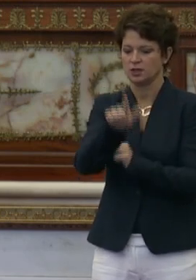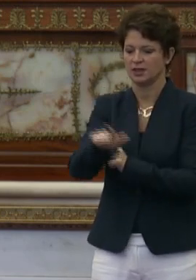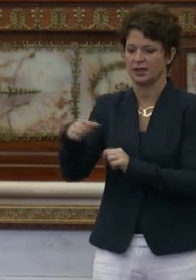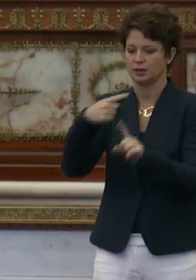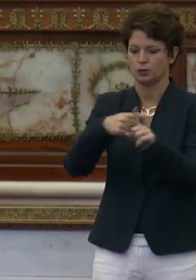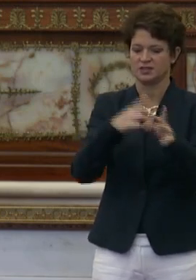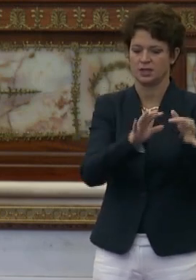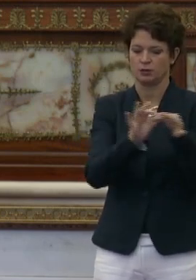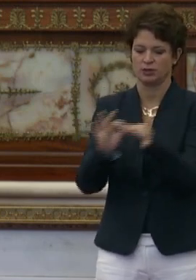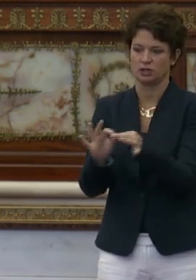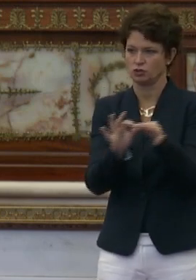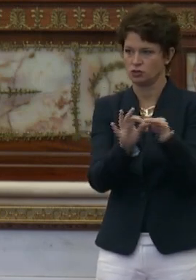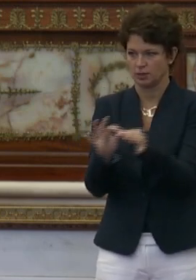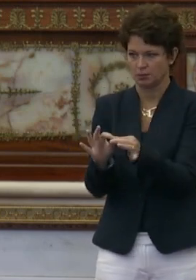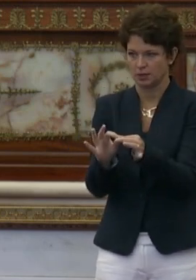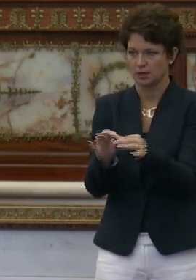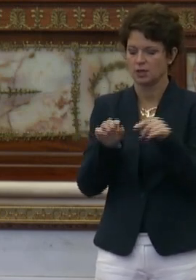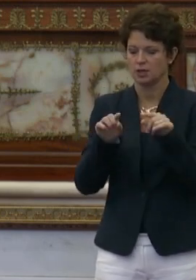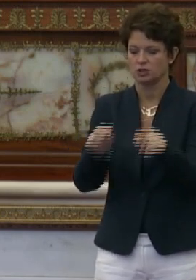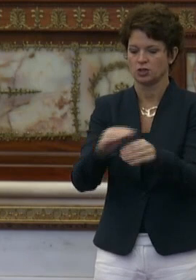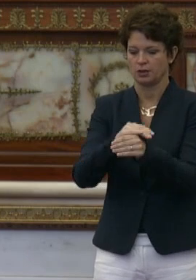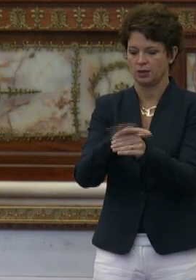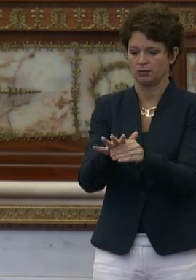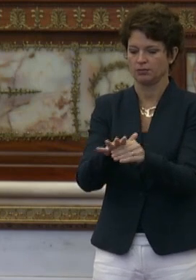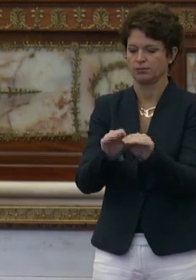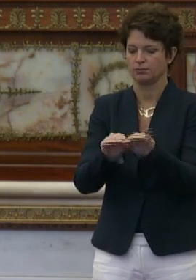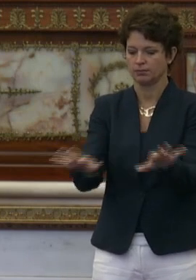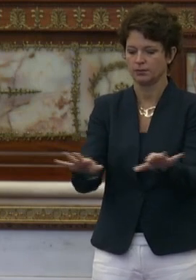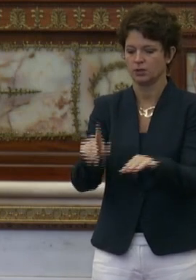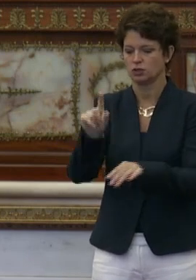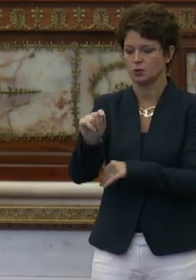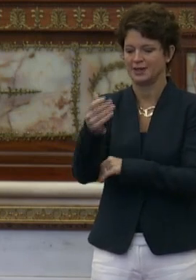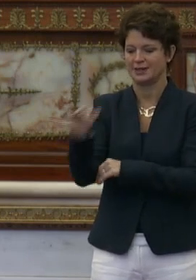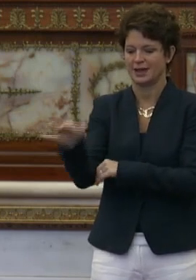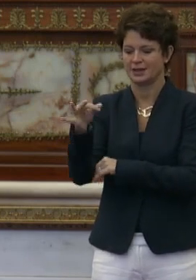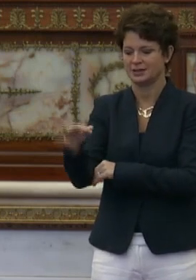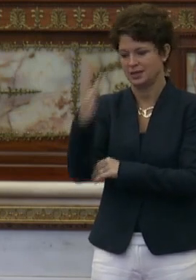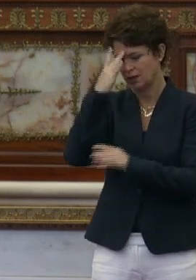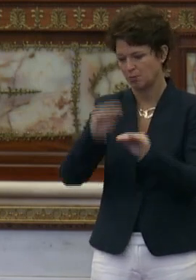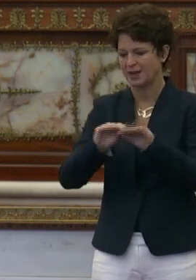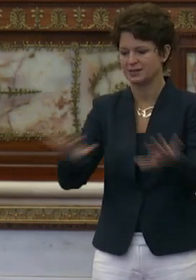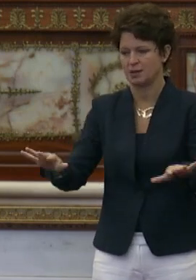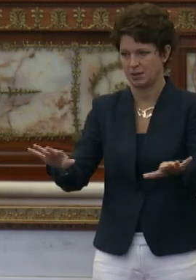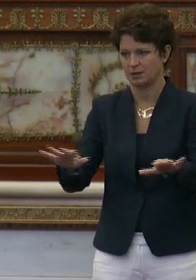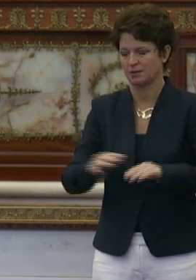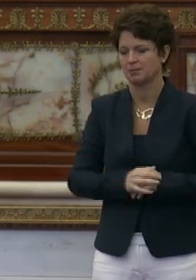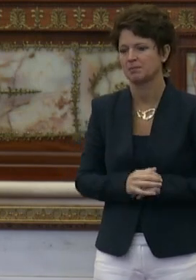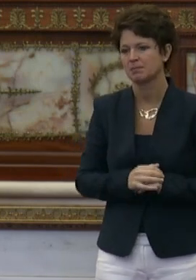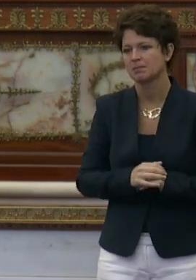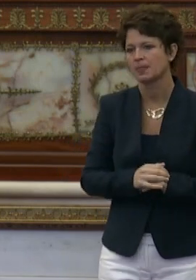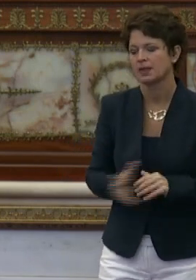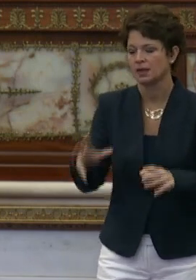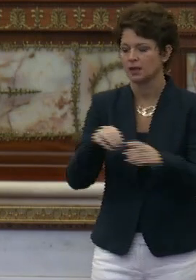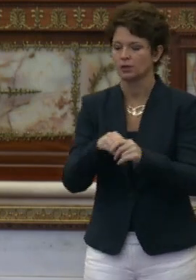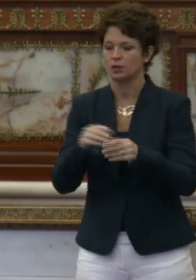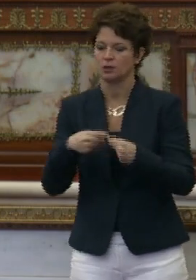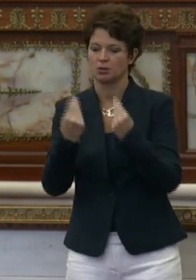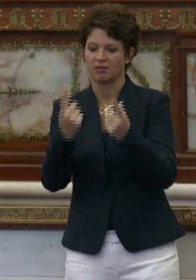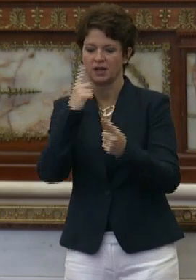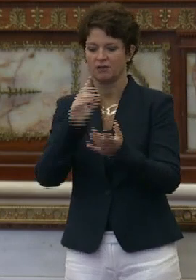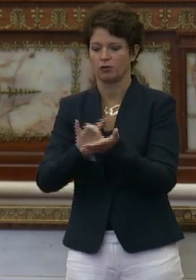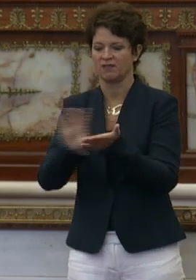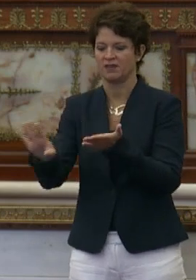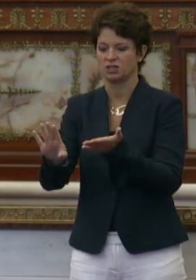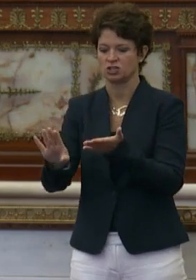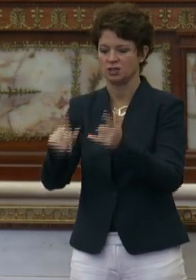and tenant relationship during the novel coronavirus of 2019 pandemic and otherwise, including providing for an